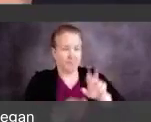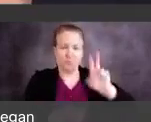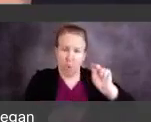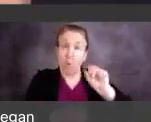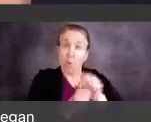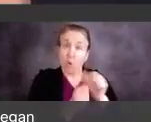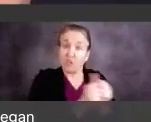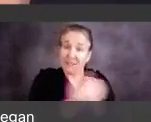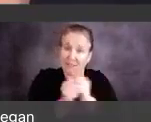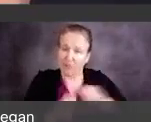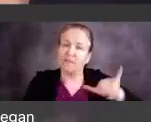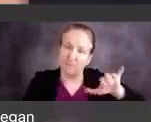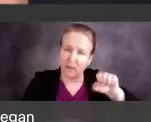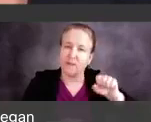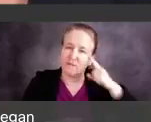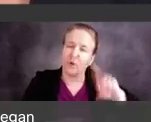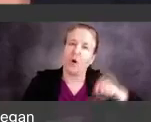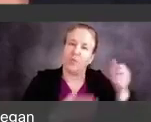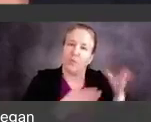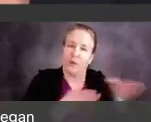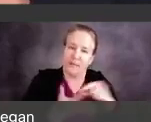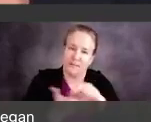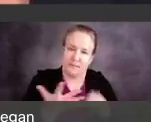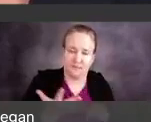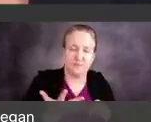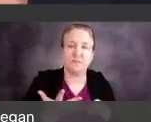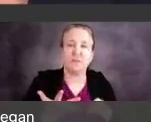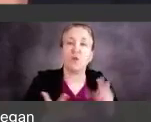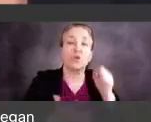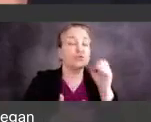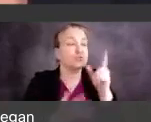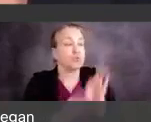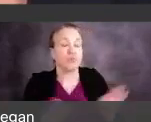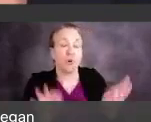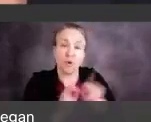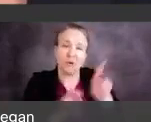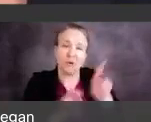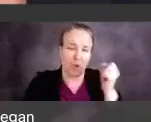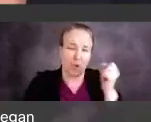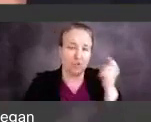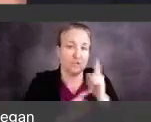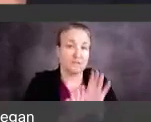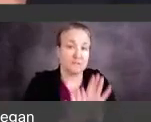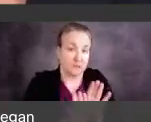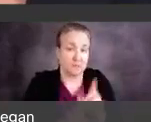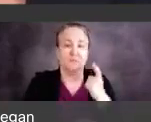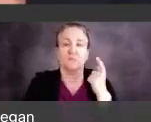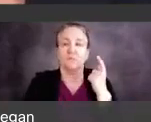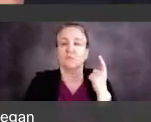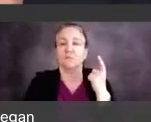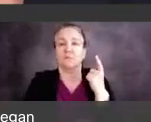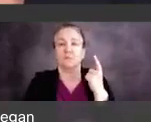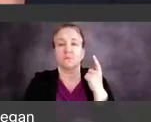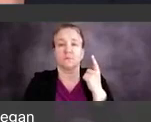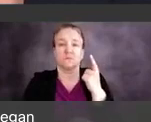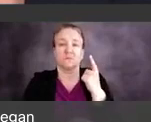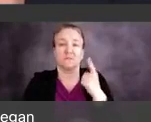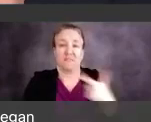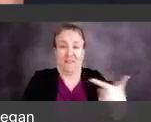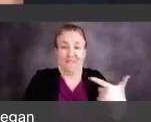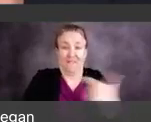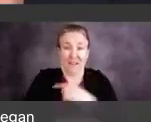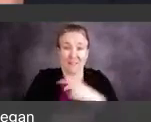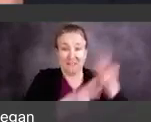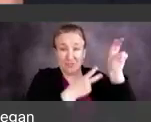very collaboratively in lots of different ways. And so it's important that people understand that it's very difficult to transfer vaccine and